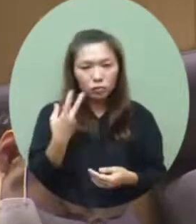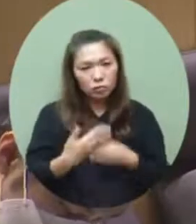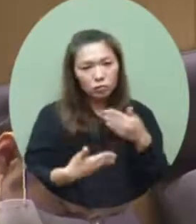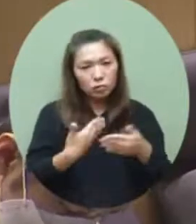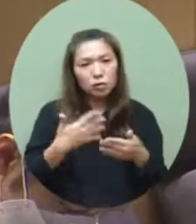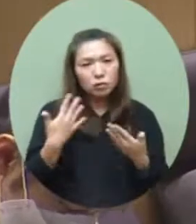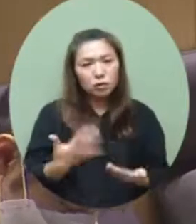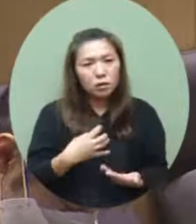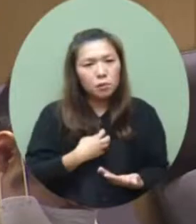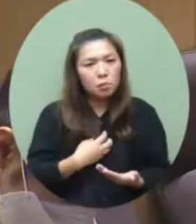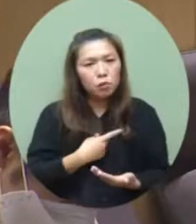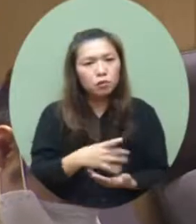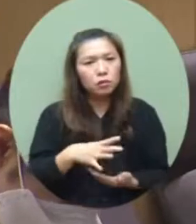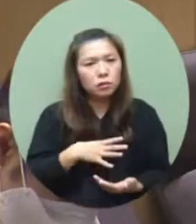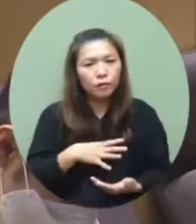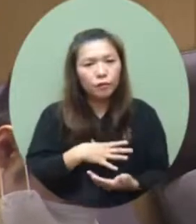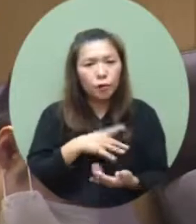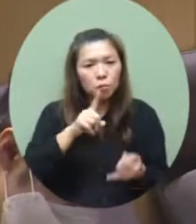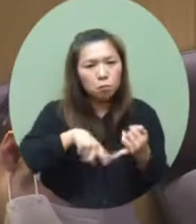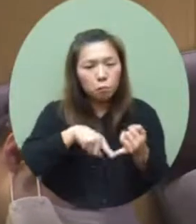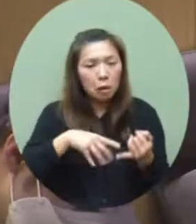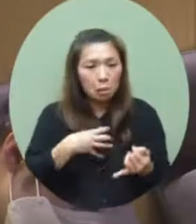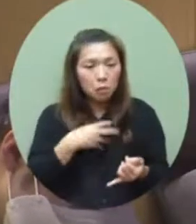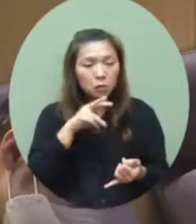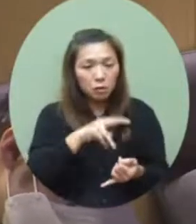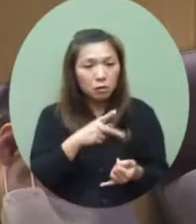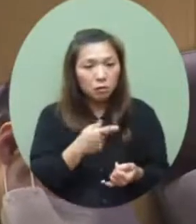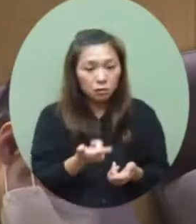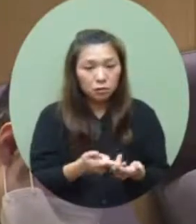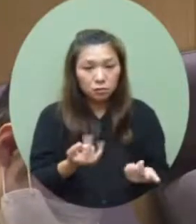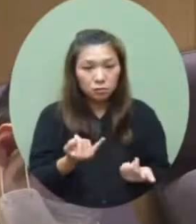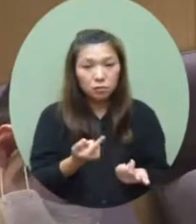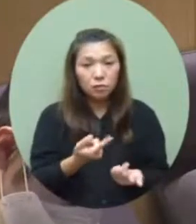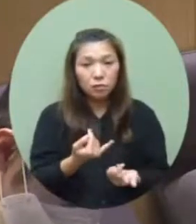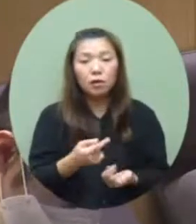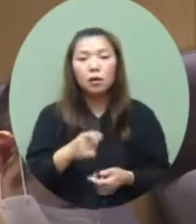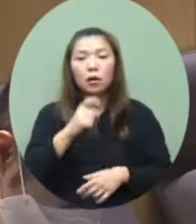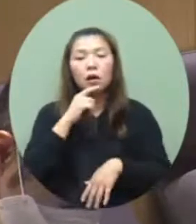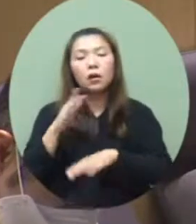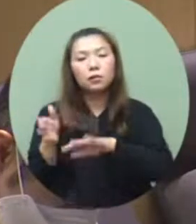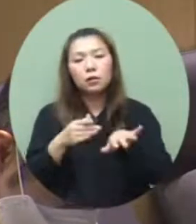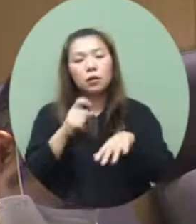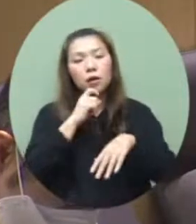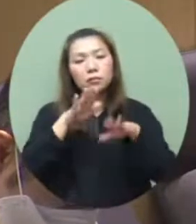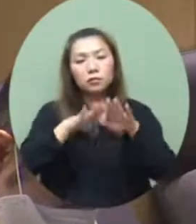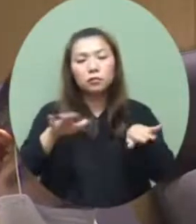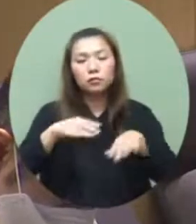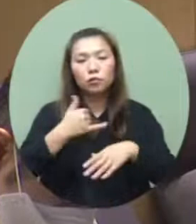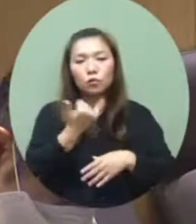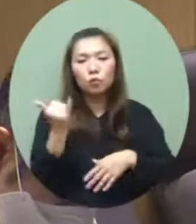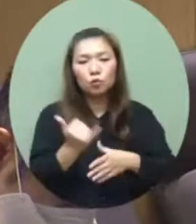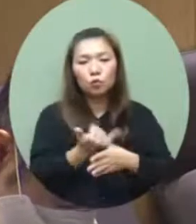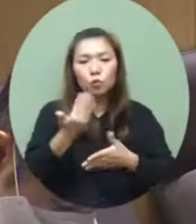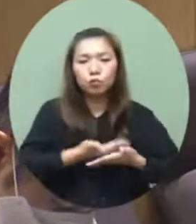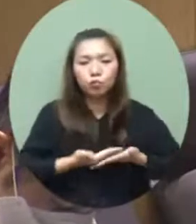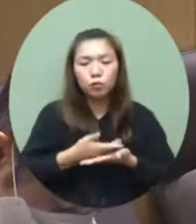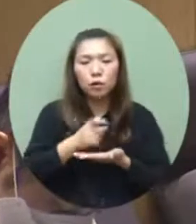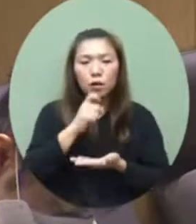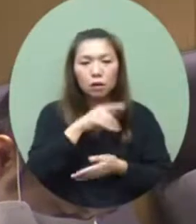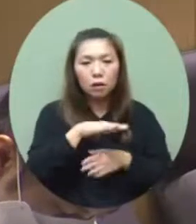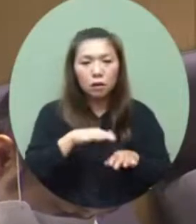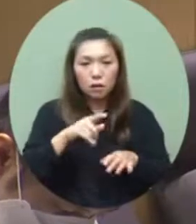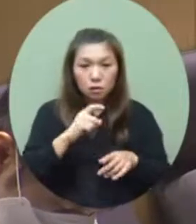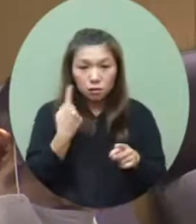drugs, and what is the efficacy? And for young children above the age of 6